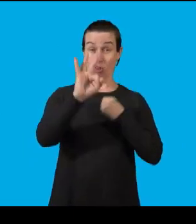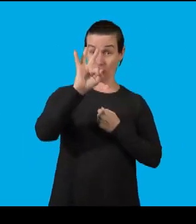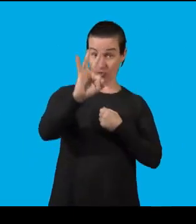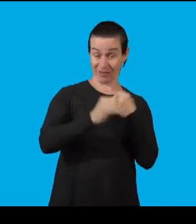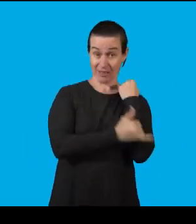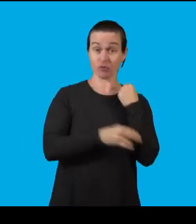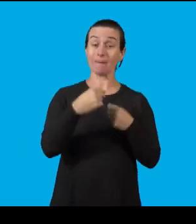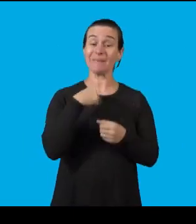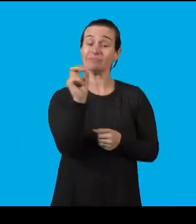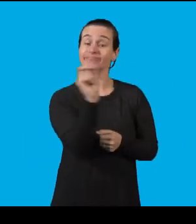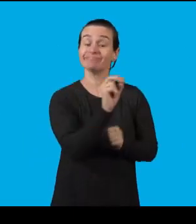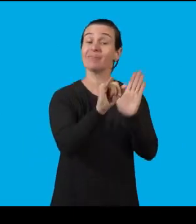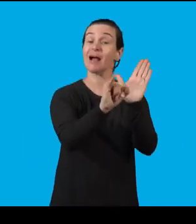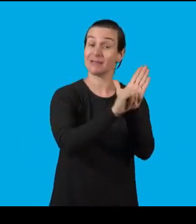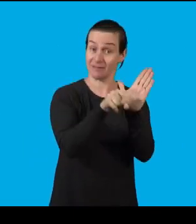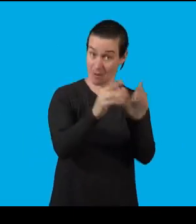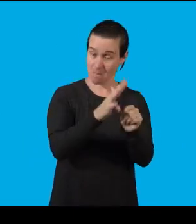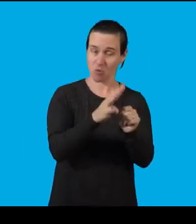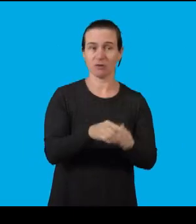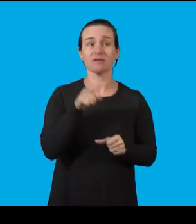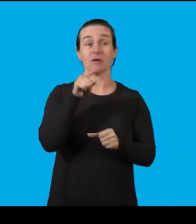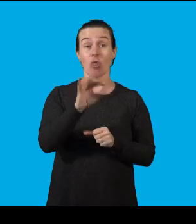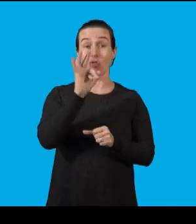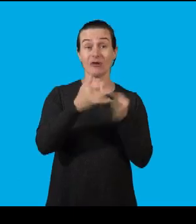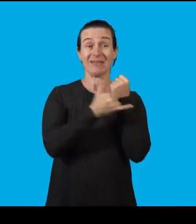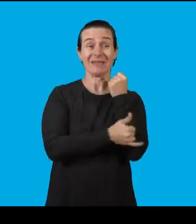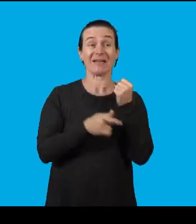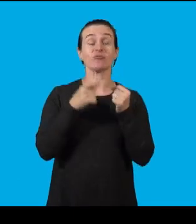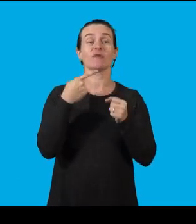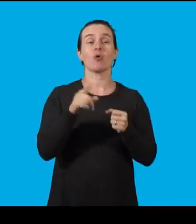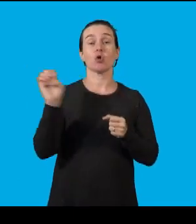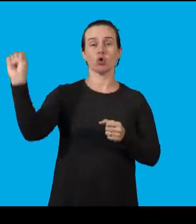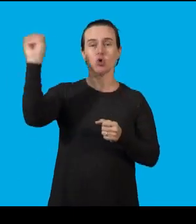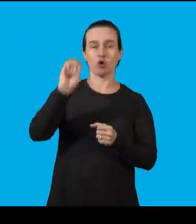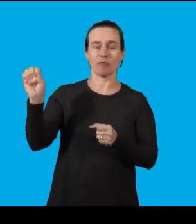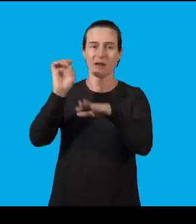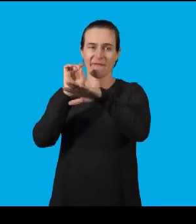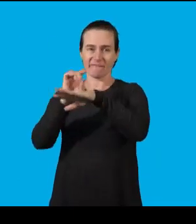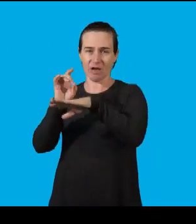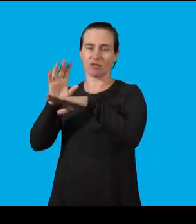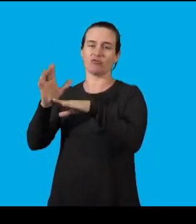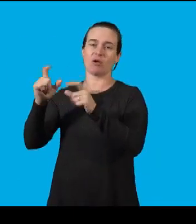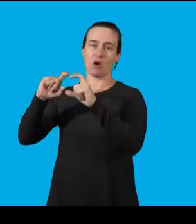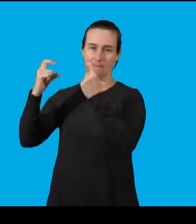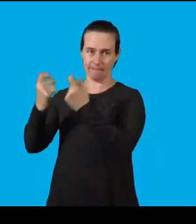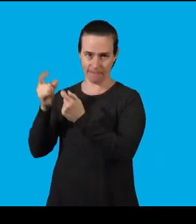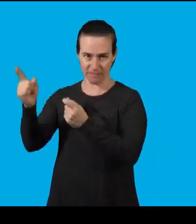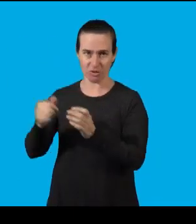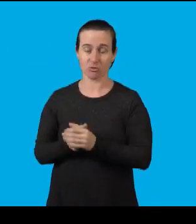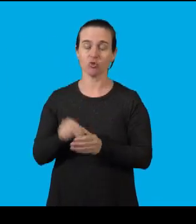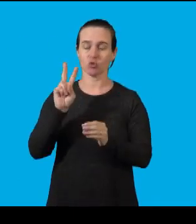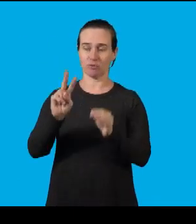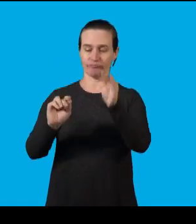countries, so I'm going to underline identify, the 3 countries that made up the European Advisory Commission. And you can see the